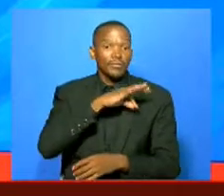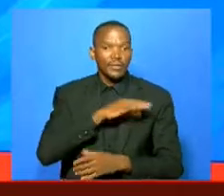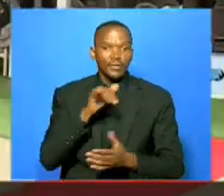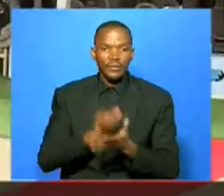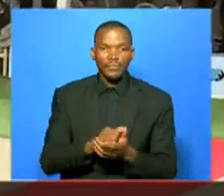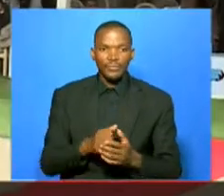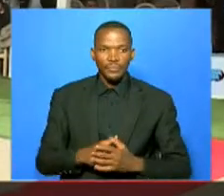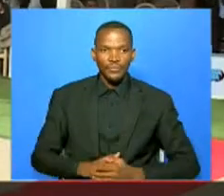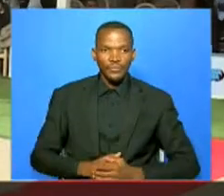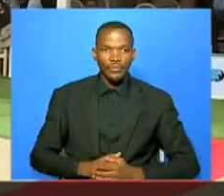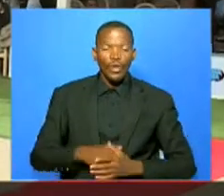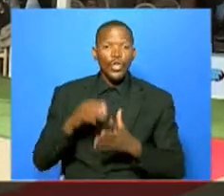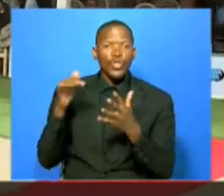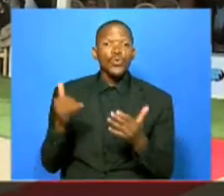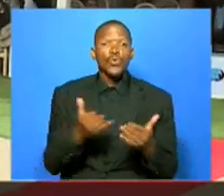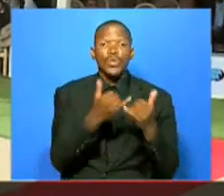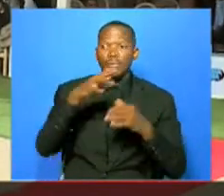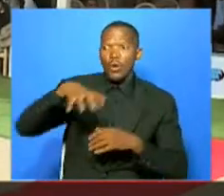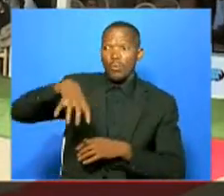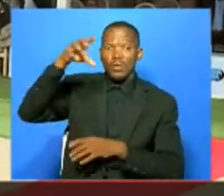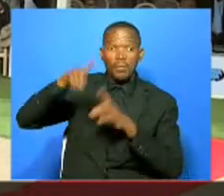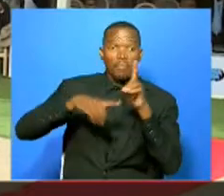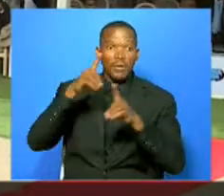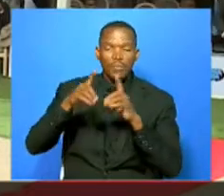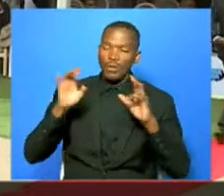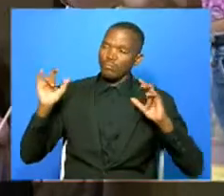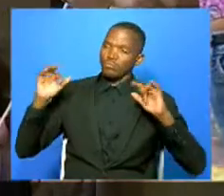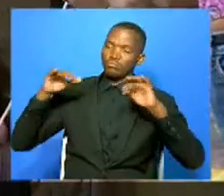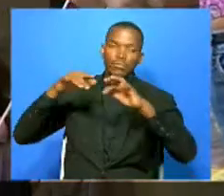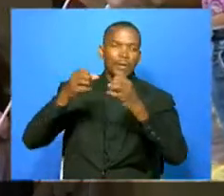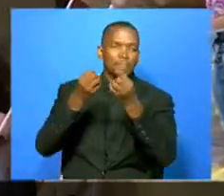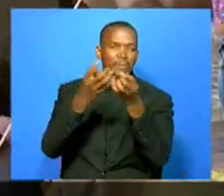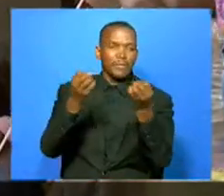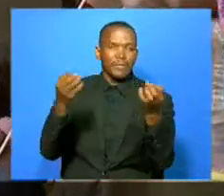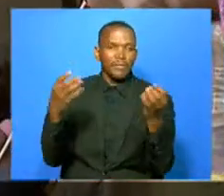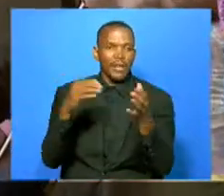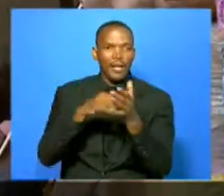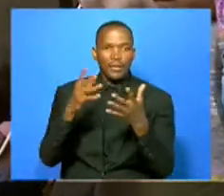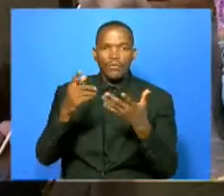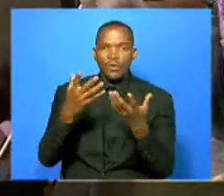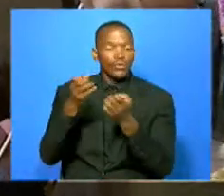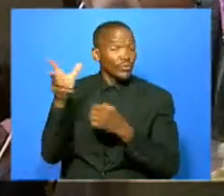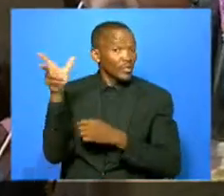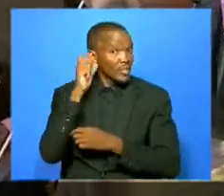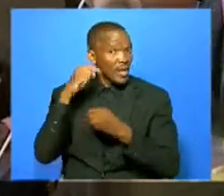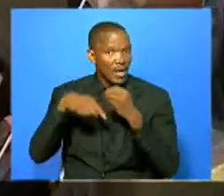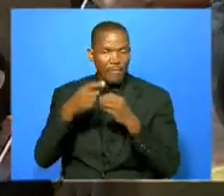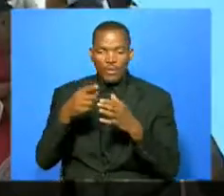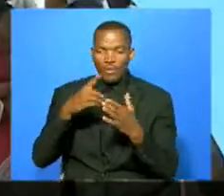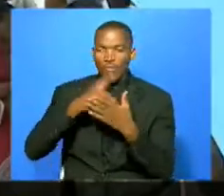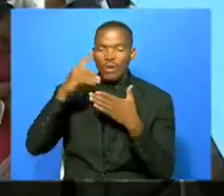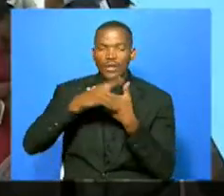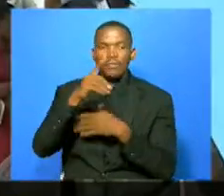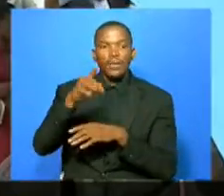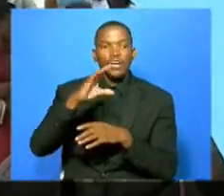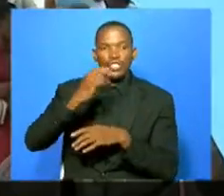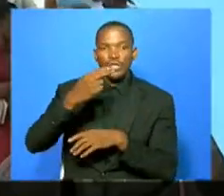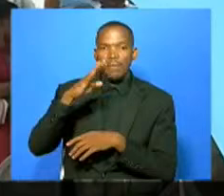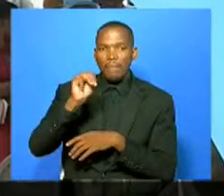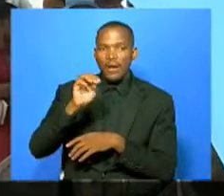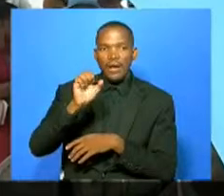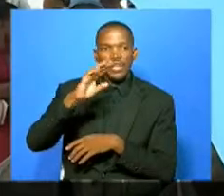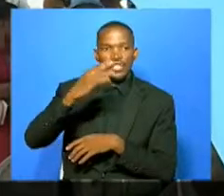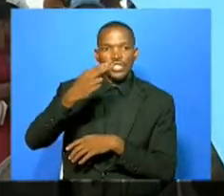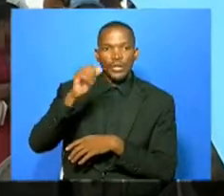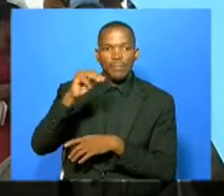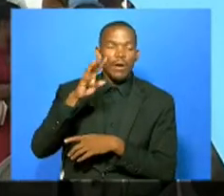wa bega. Banana le bagodi ba bo ba tshologile ka dipalo tse di kwa godimo go tla go itseela molaetsa ka lenaneo la chema-chema le go solofelang